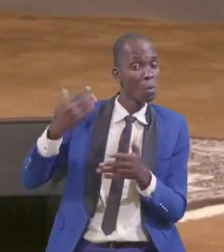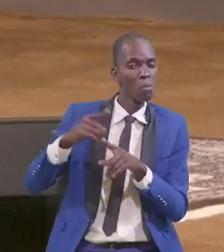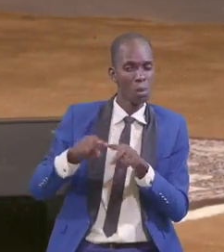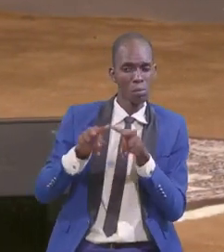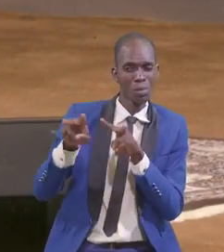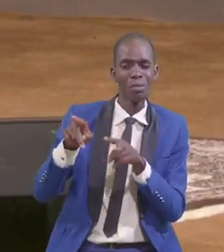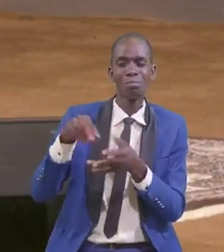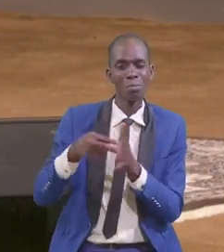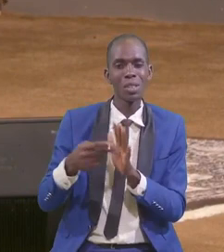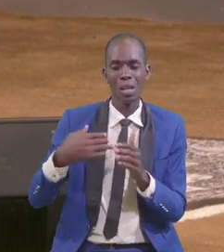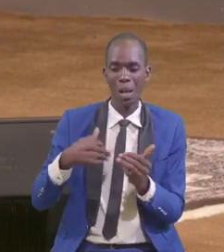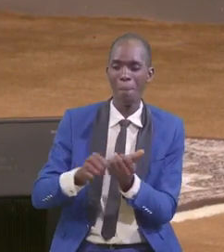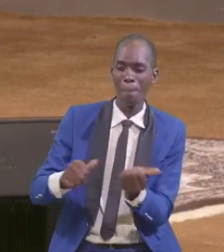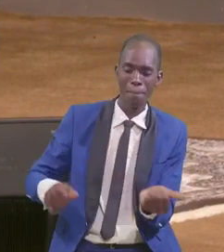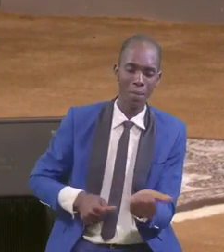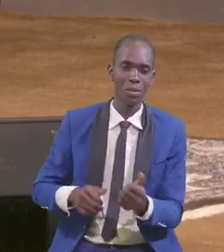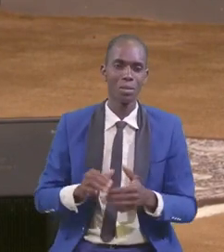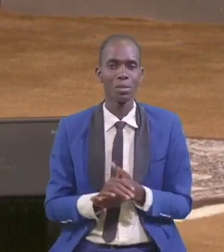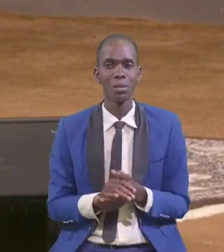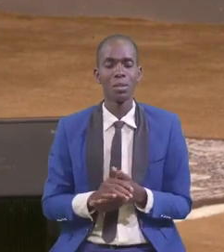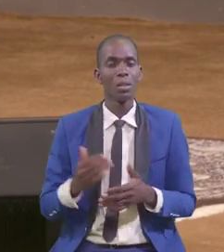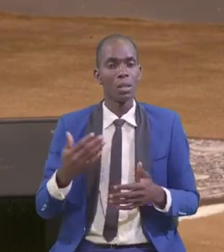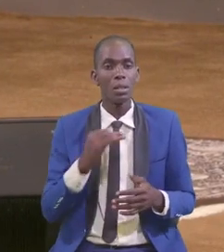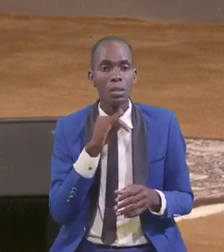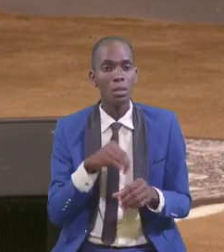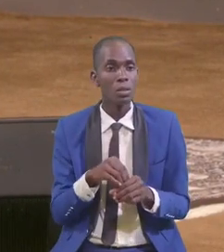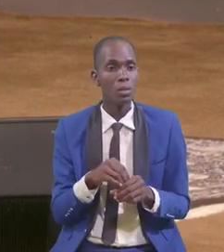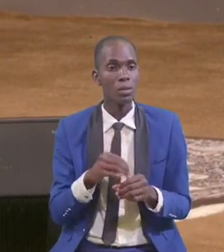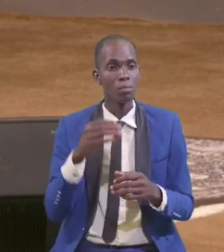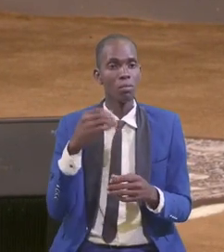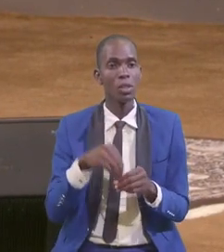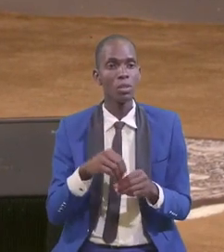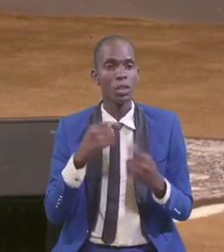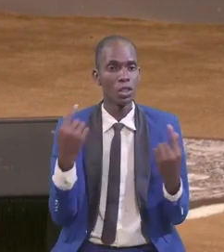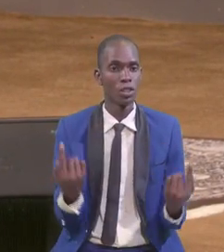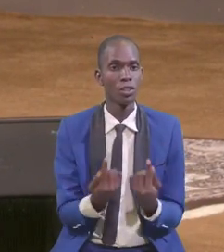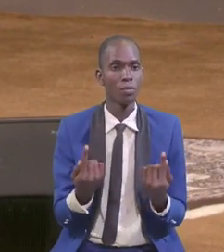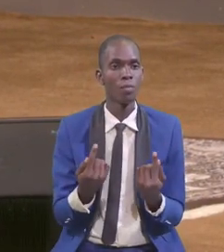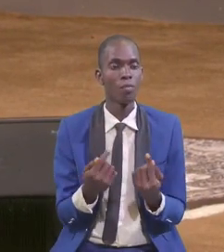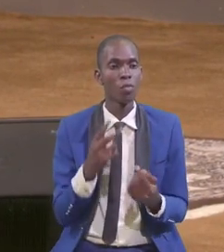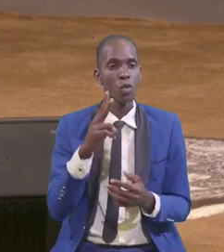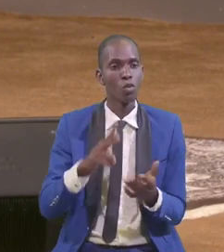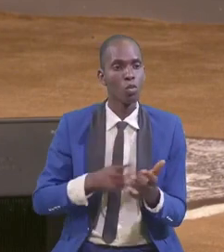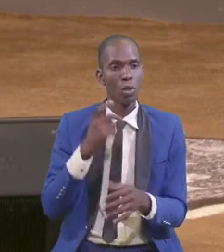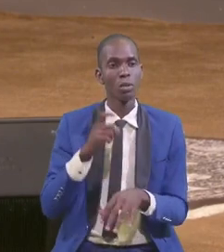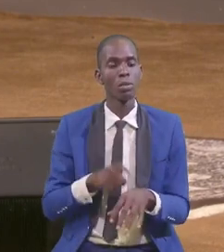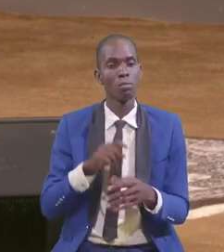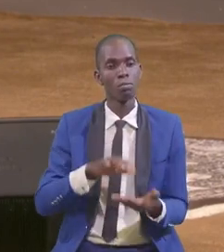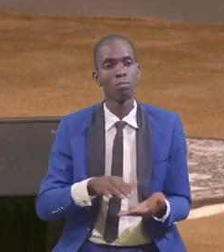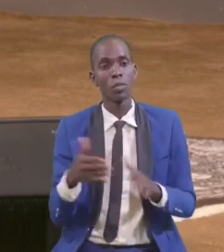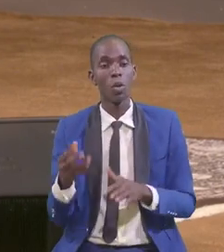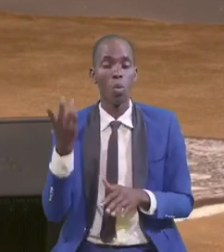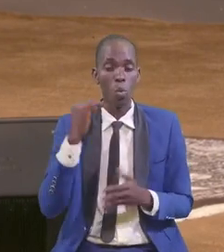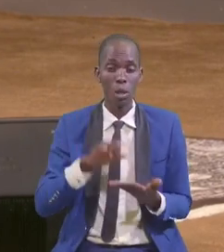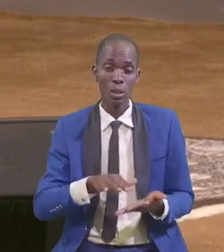he's dead again in trespasses and in sins. Twice dead. He was